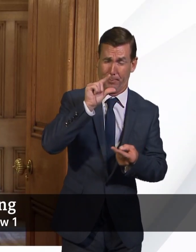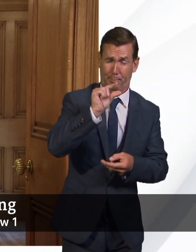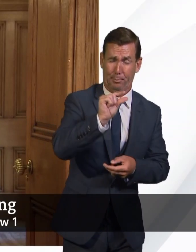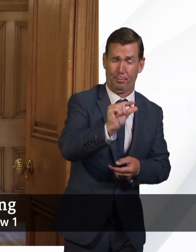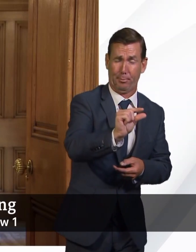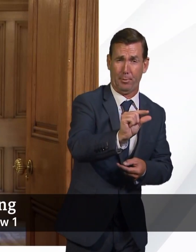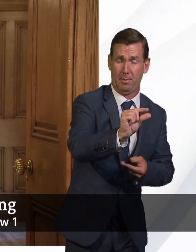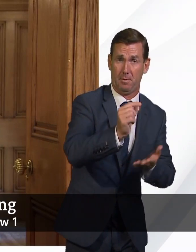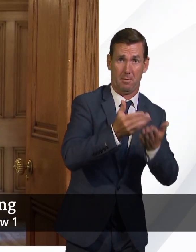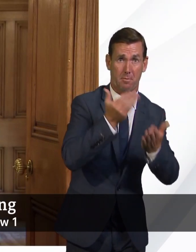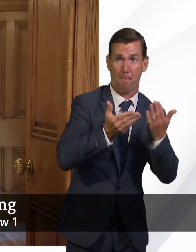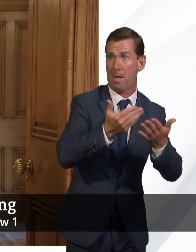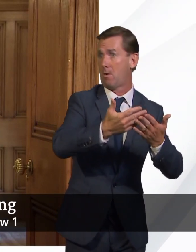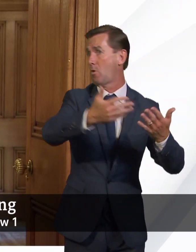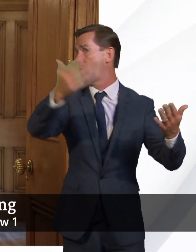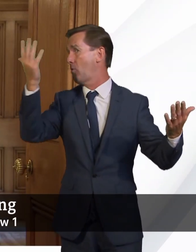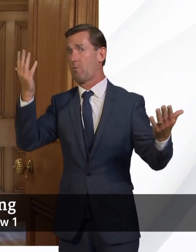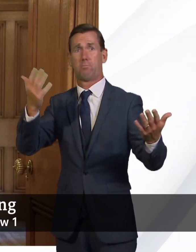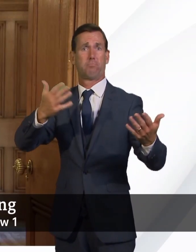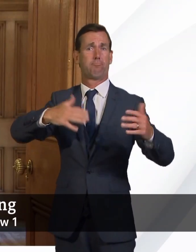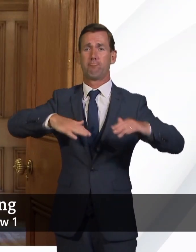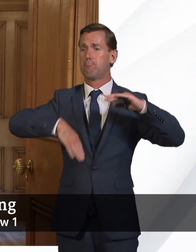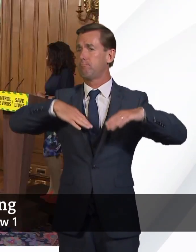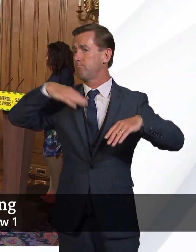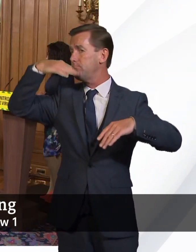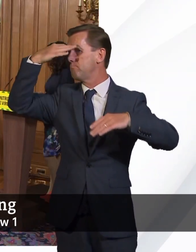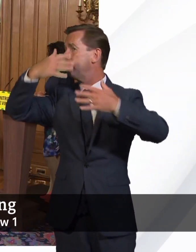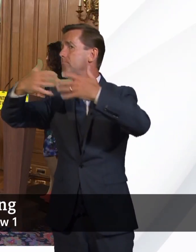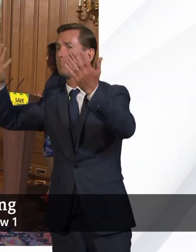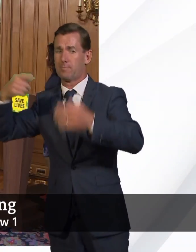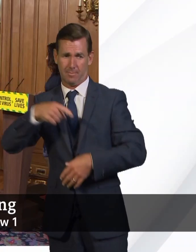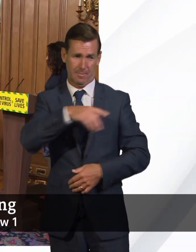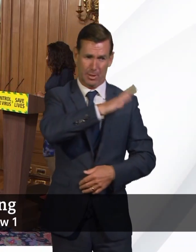in society, to any other age group,